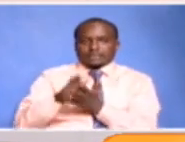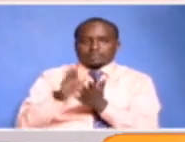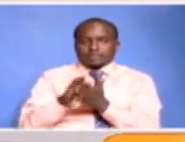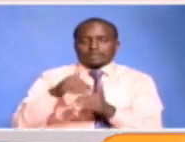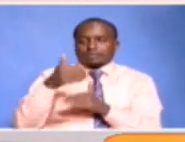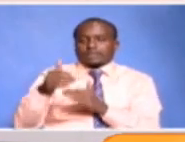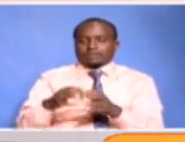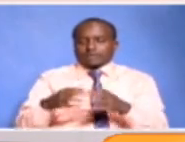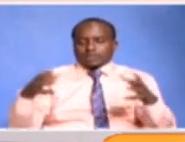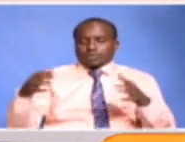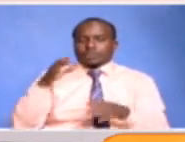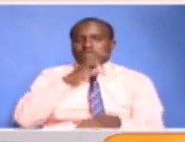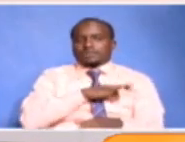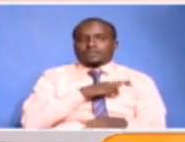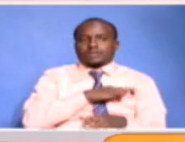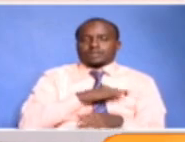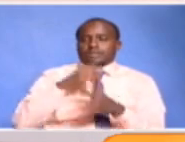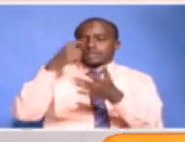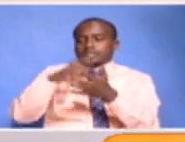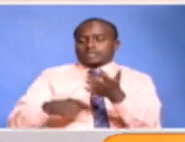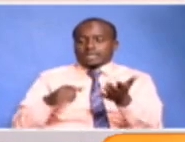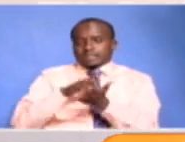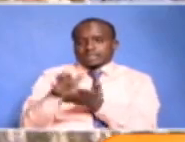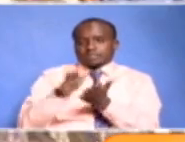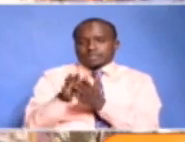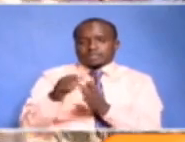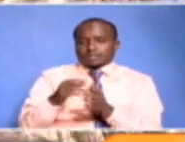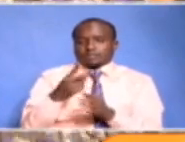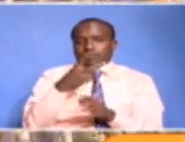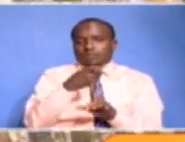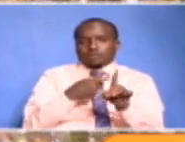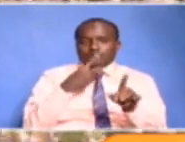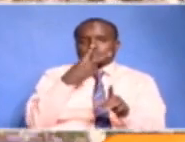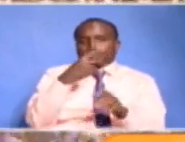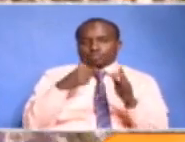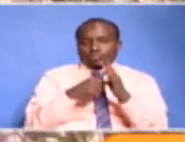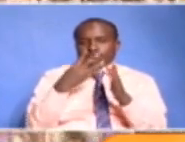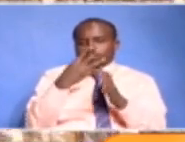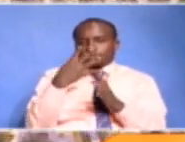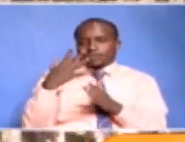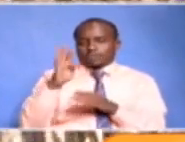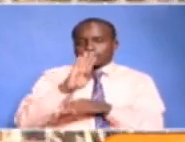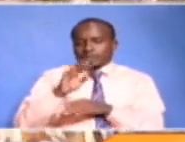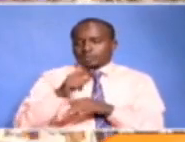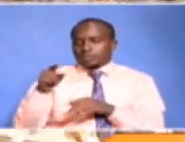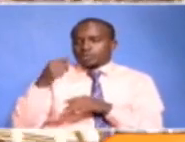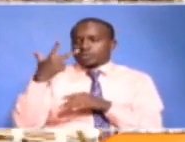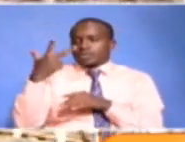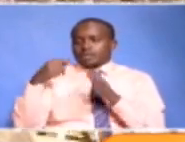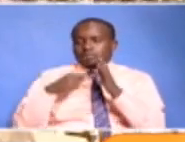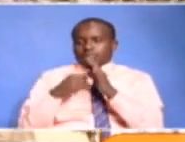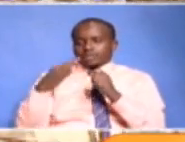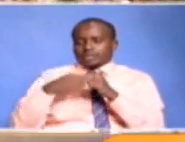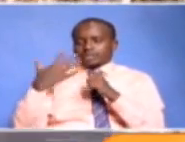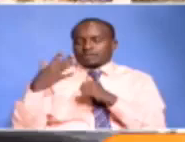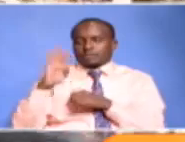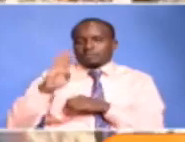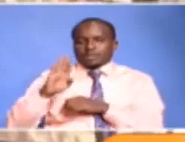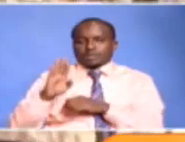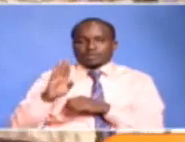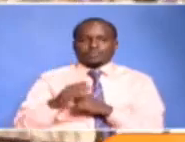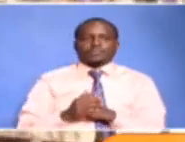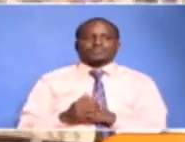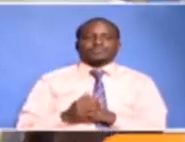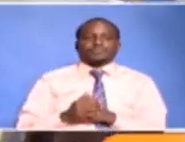growth in revenue. Tax expense rose from 2.45 billion shillings to 3.85 billion in the period under